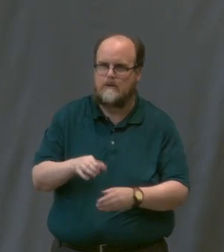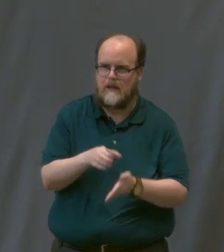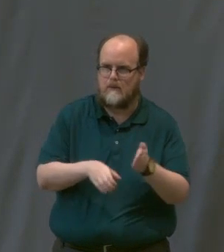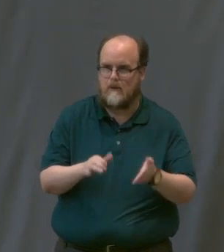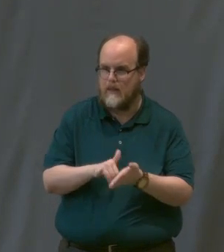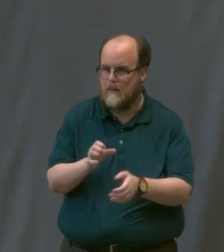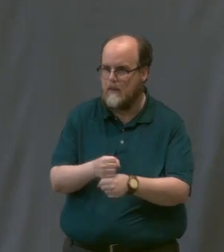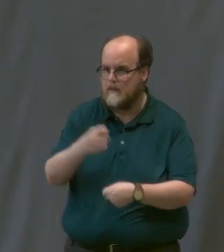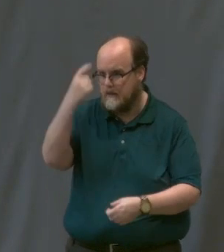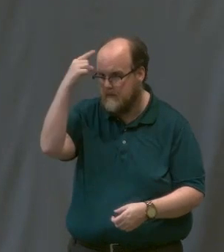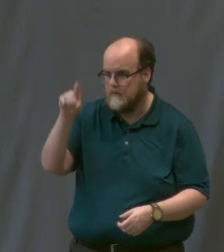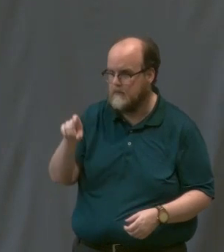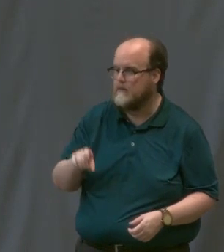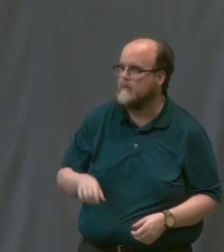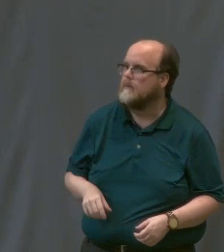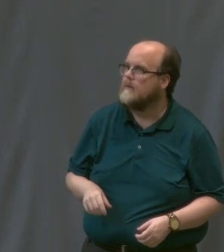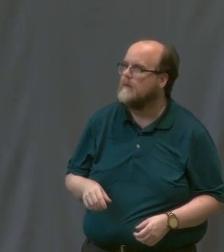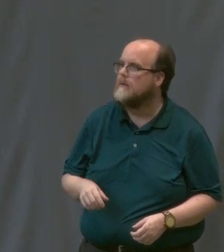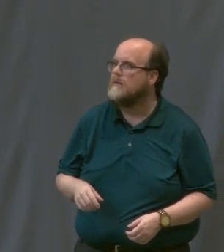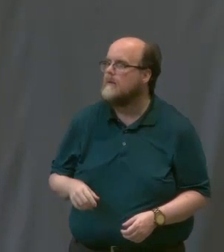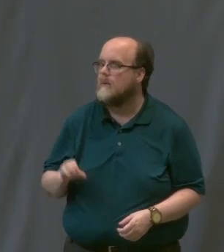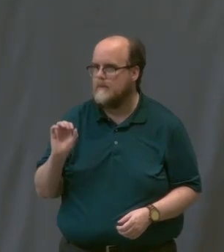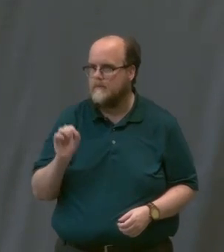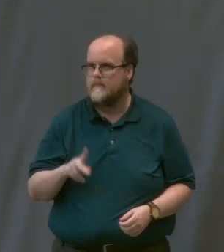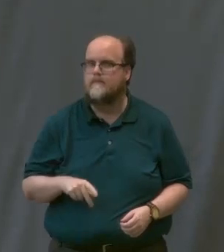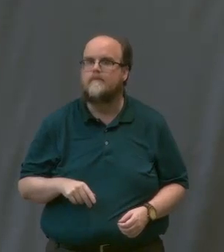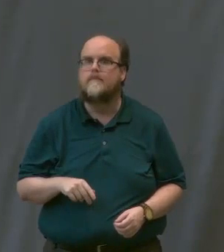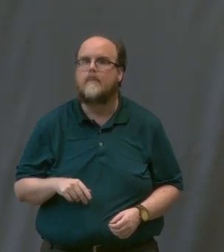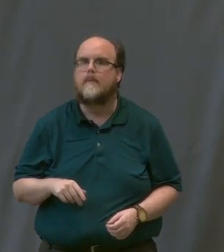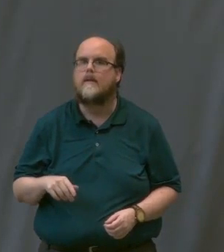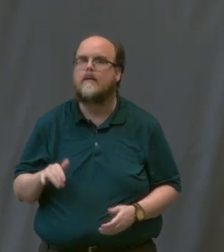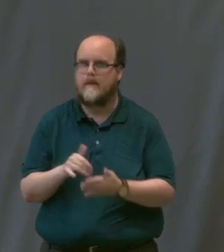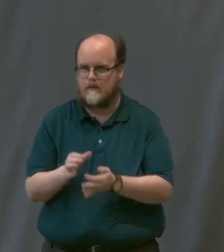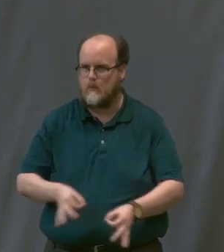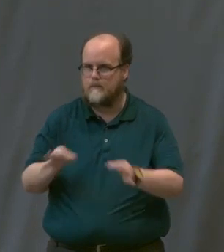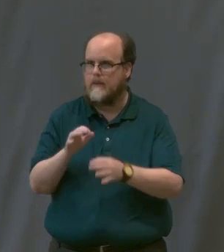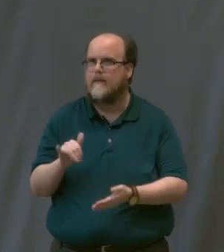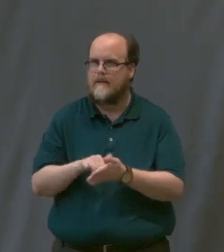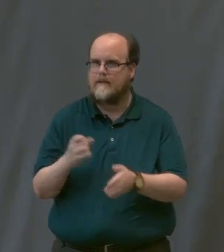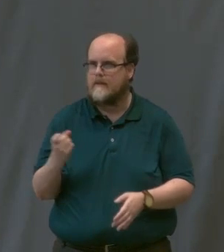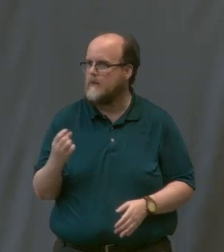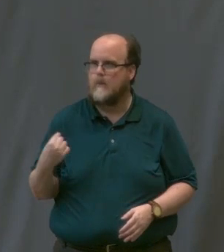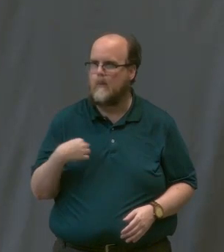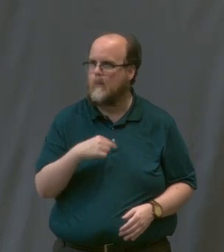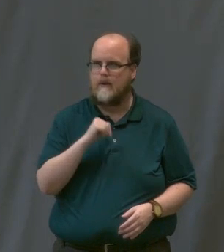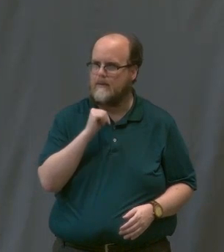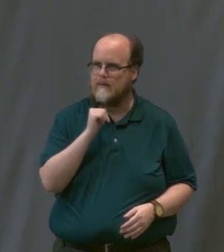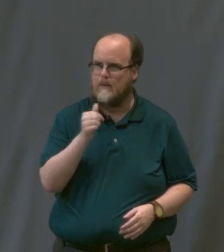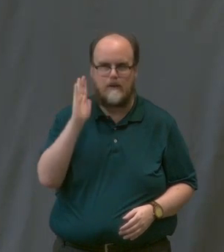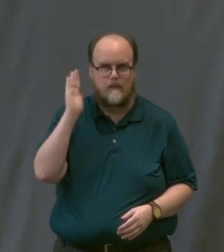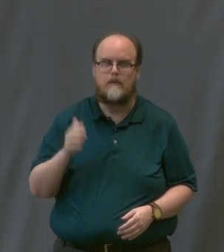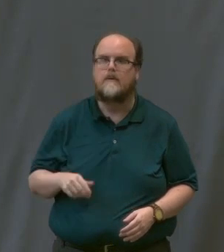Does that make sense? Am I making sense? Okay. That's important. That's something that we just don't ever